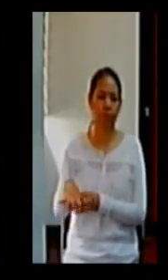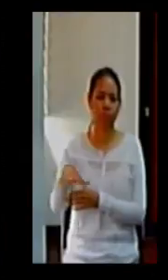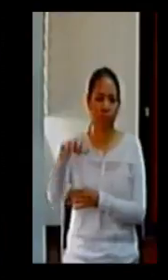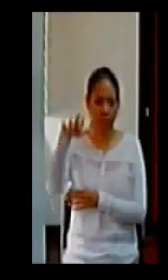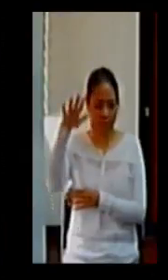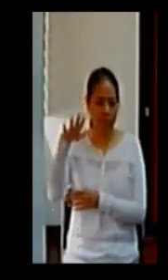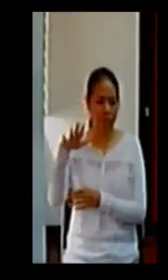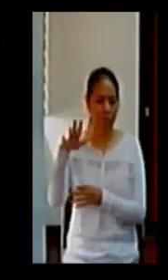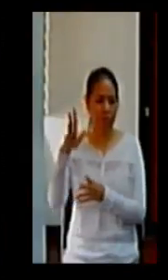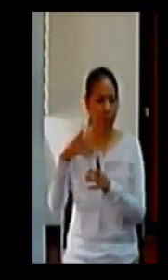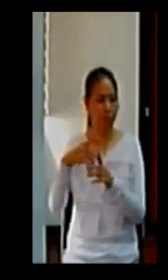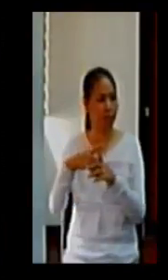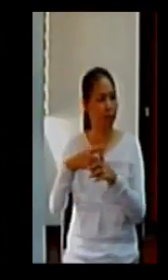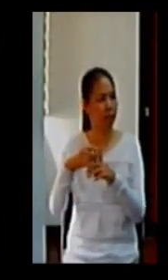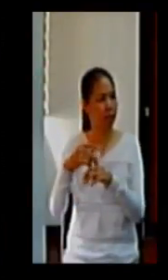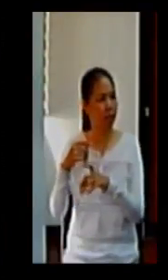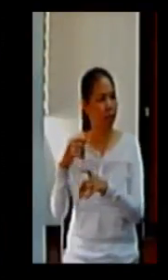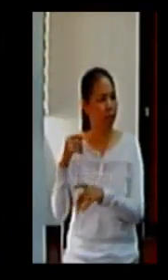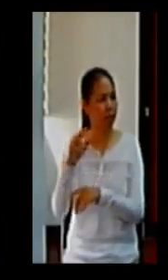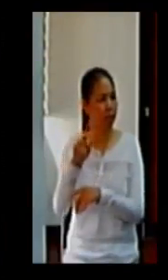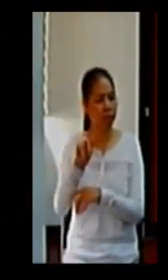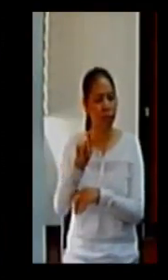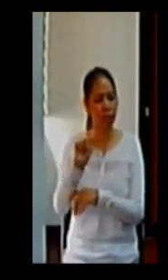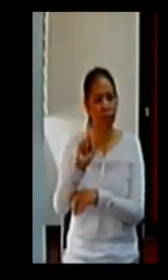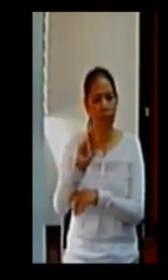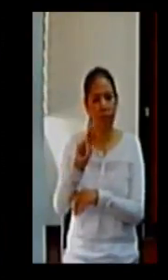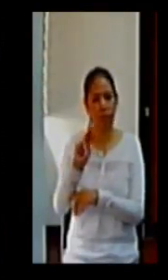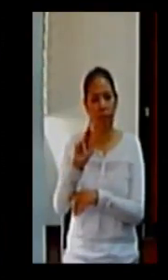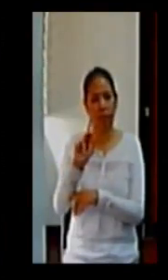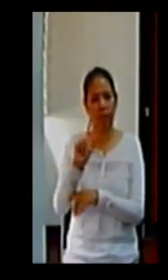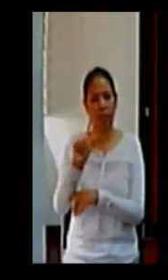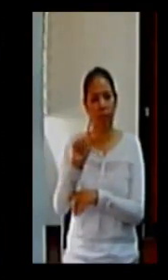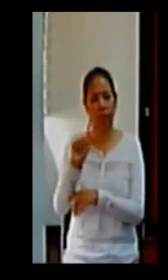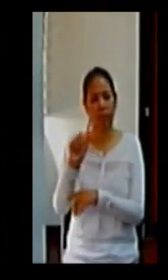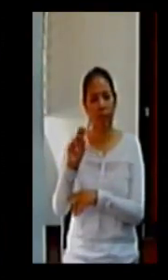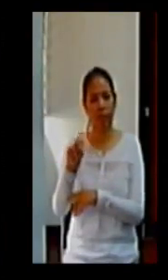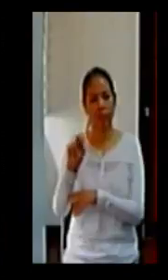Bangaan, isang farmers.